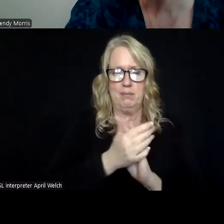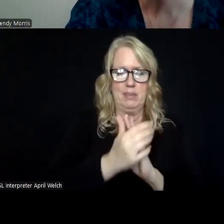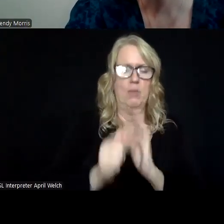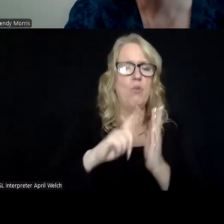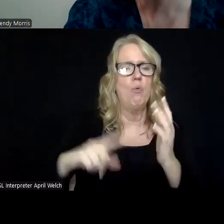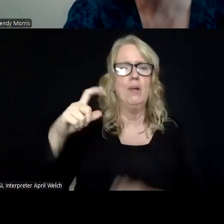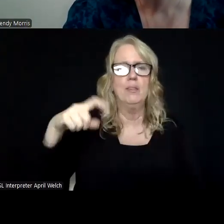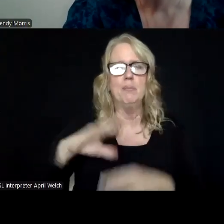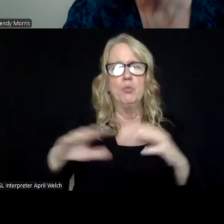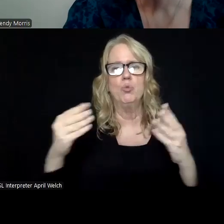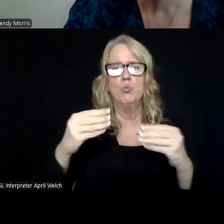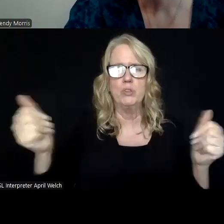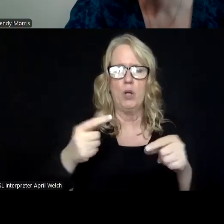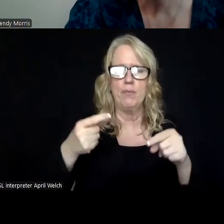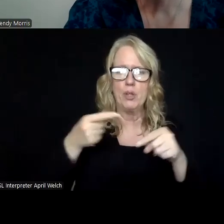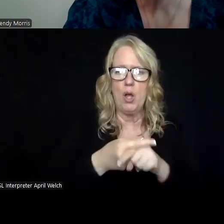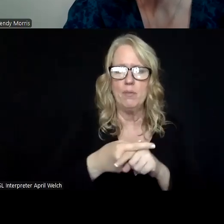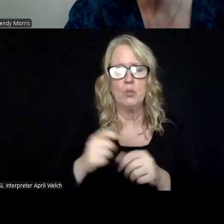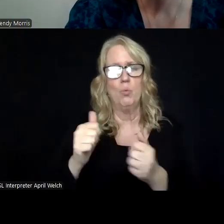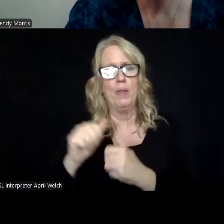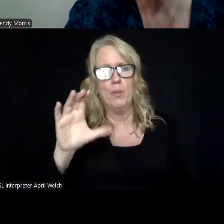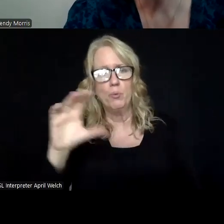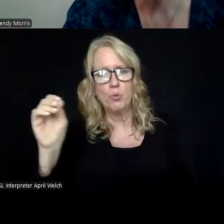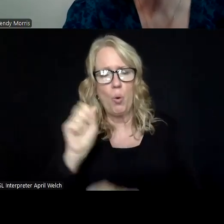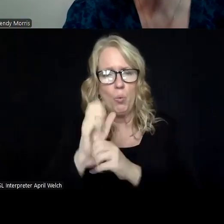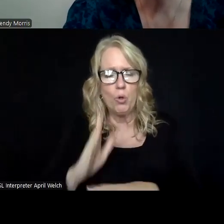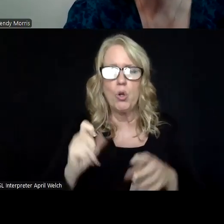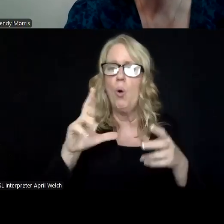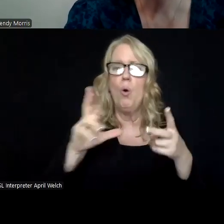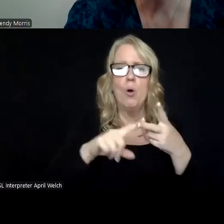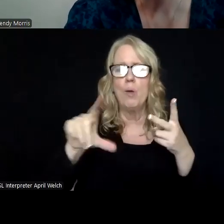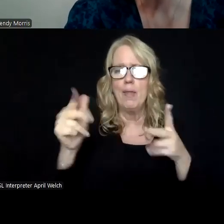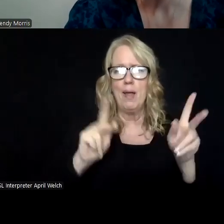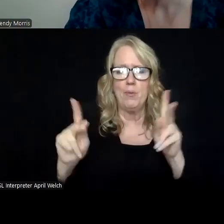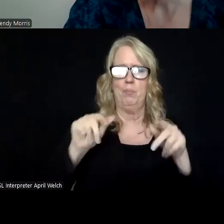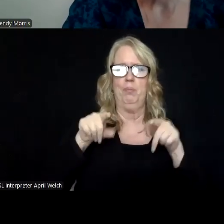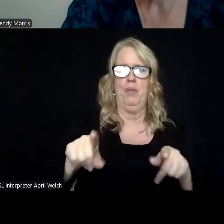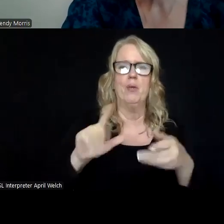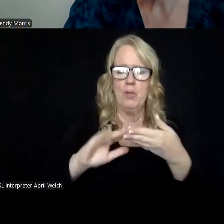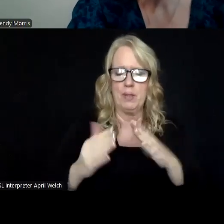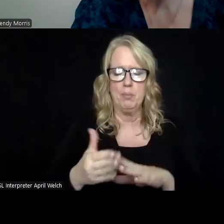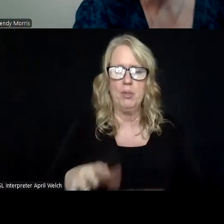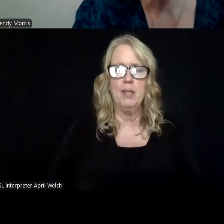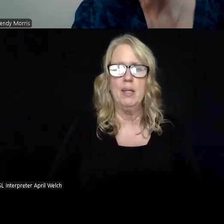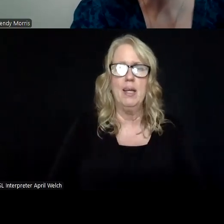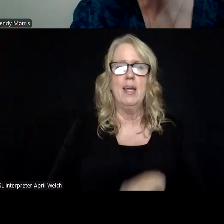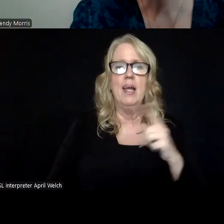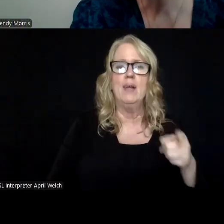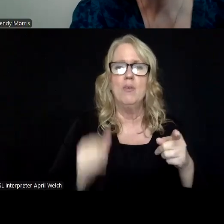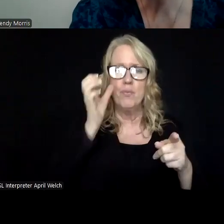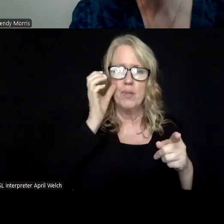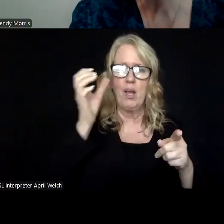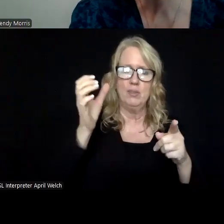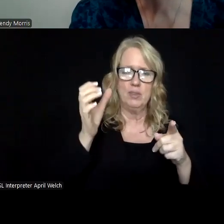to resolve conflict with their coworkers or with other people in the community? And then this concept